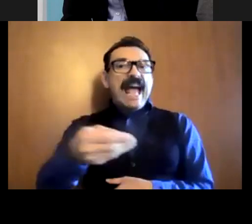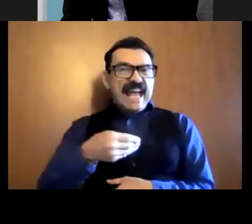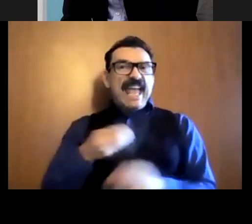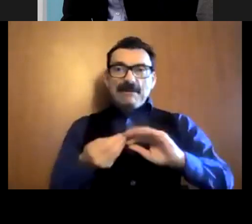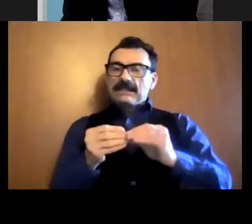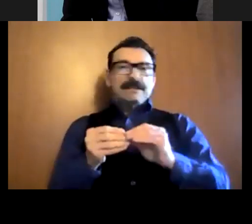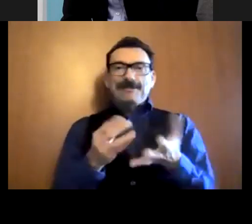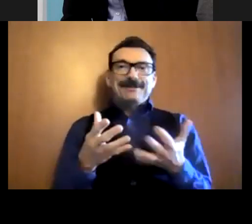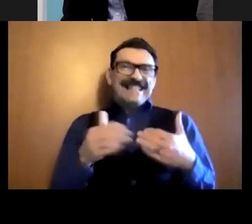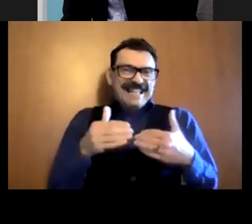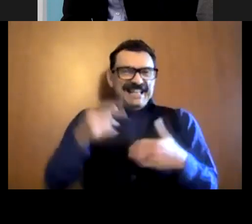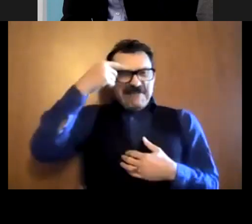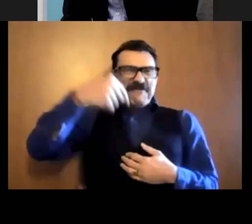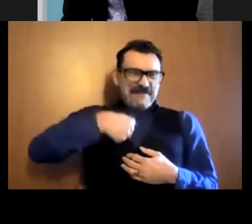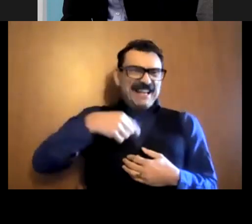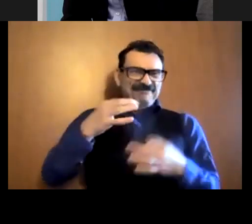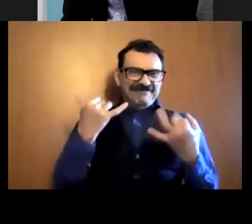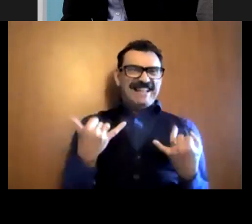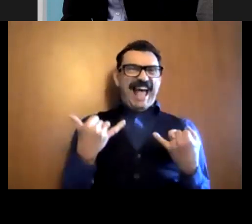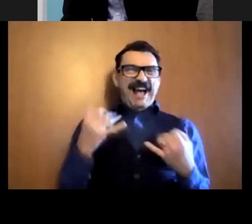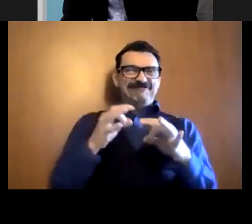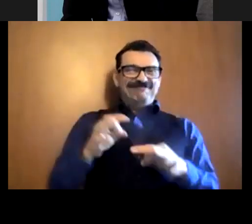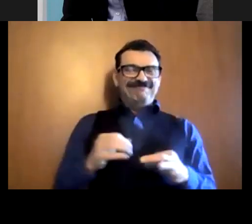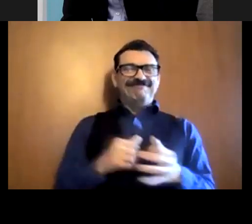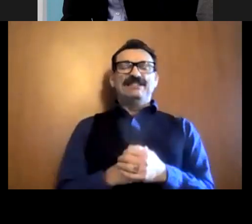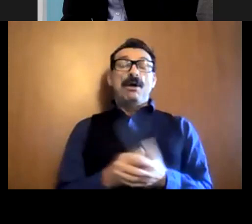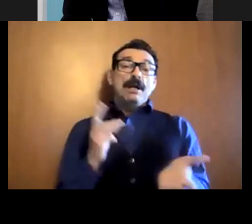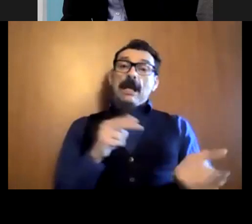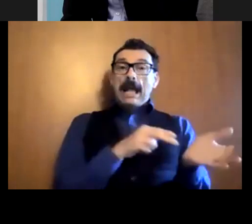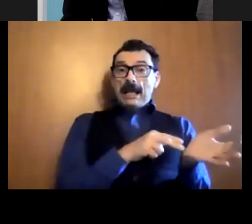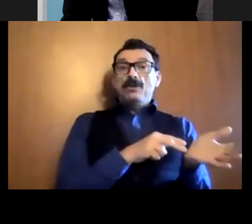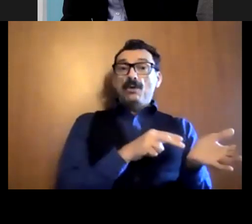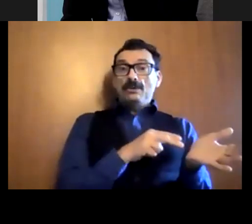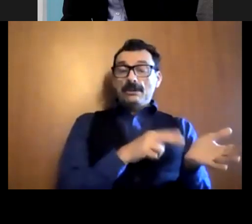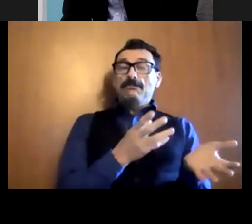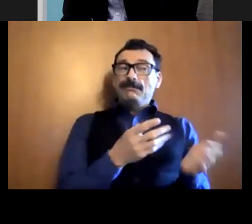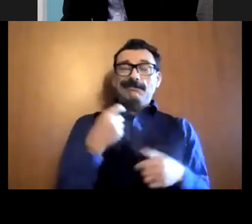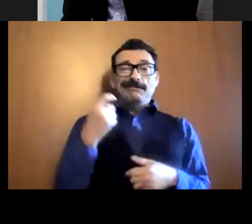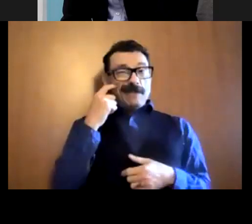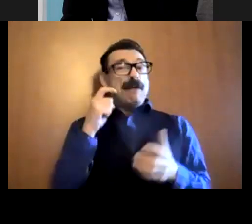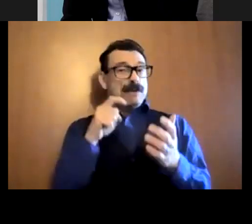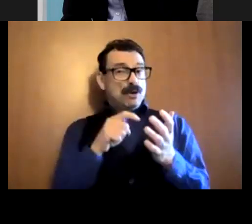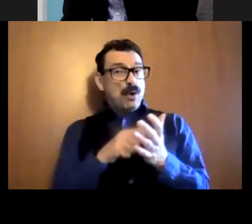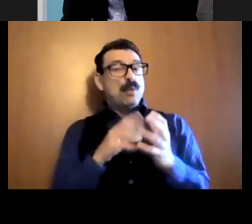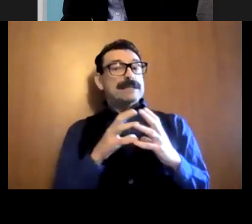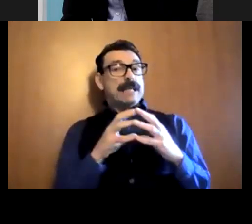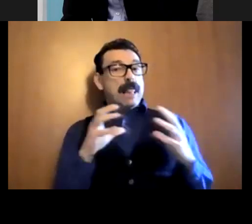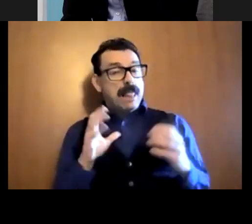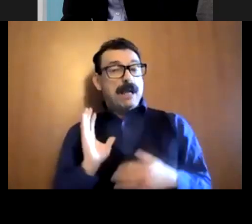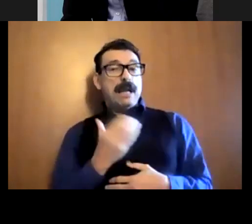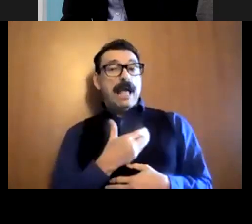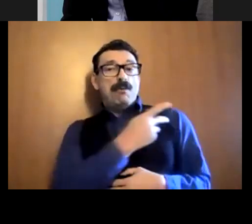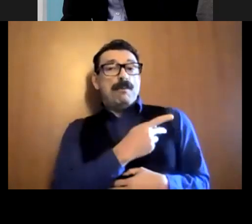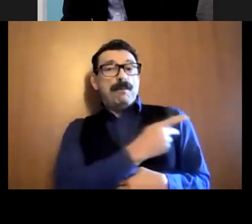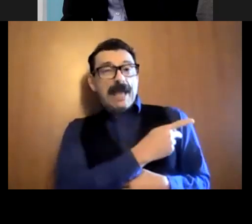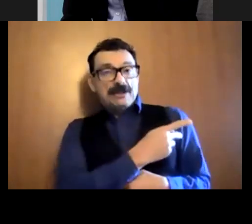so much easier. But yes, so as a nurse, what we kind of notice a lot with our patients is exactly what Dr.